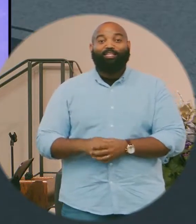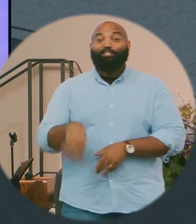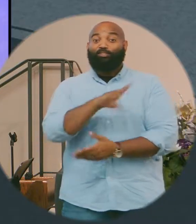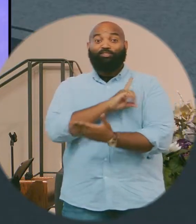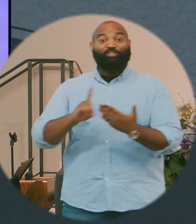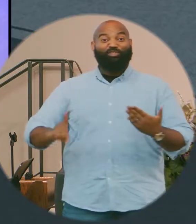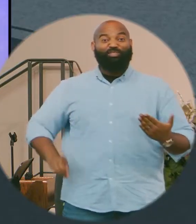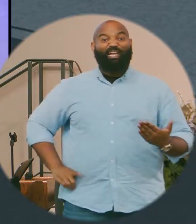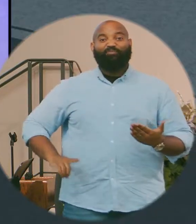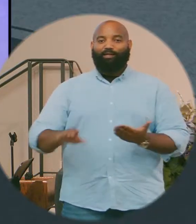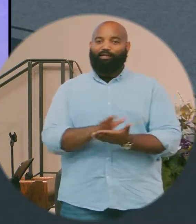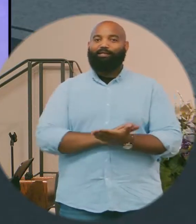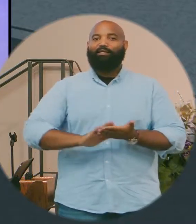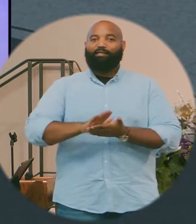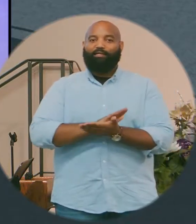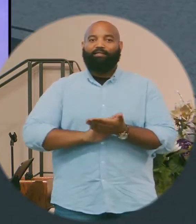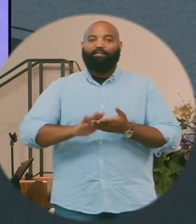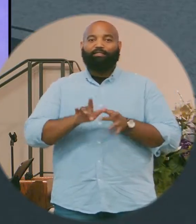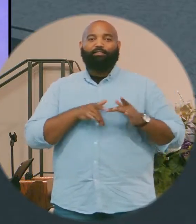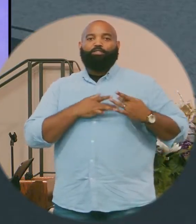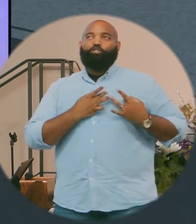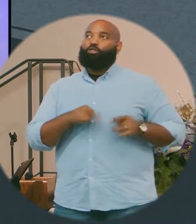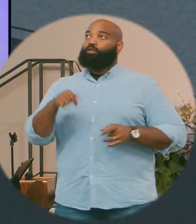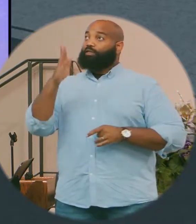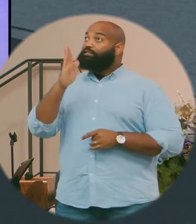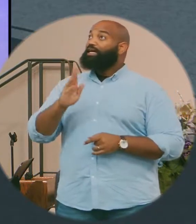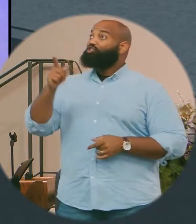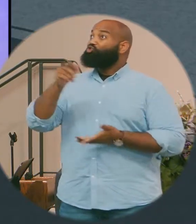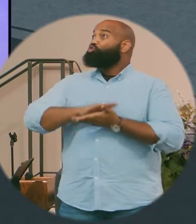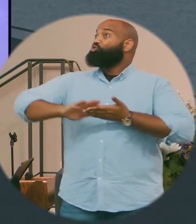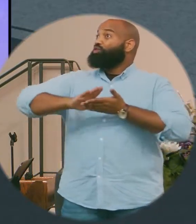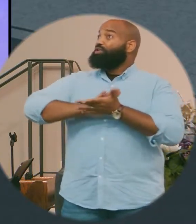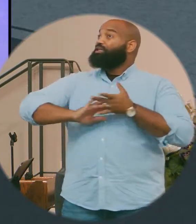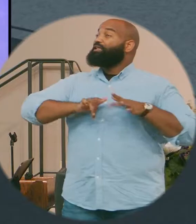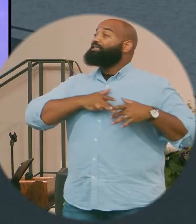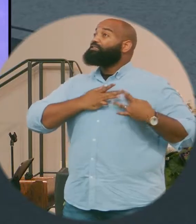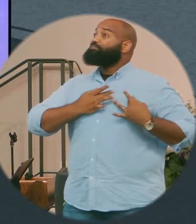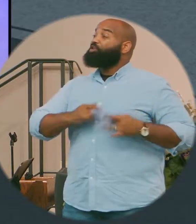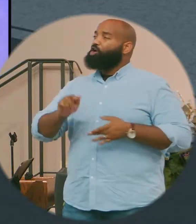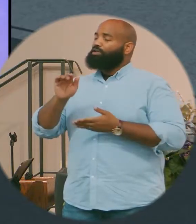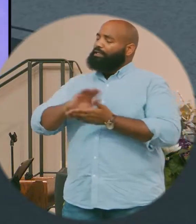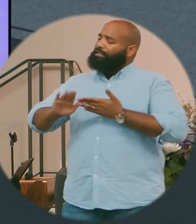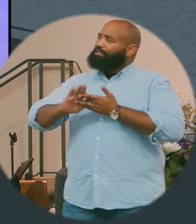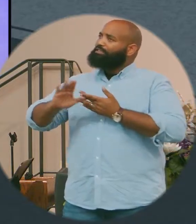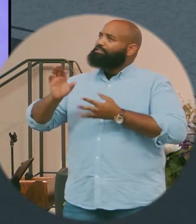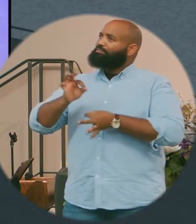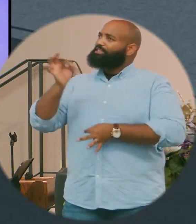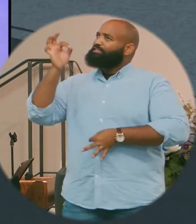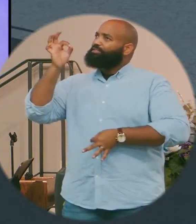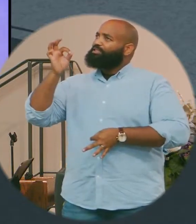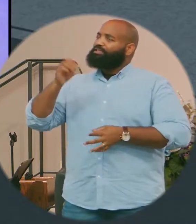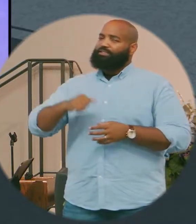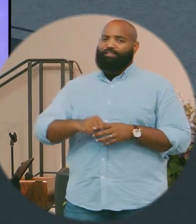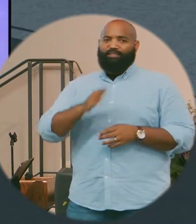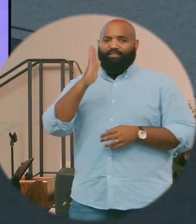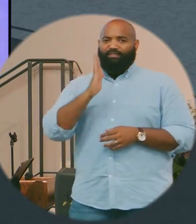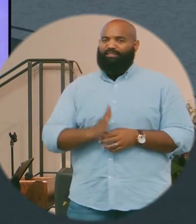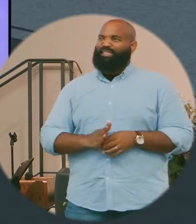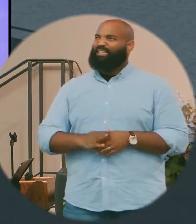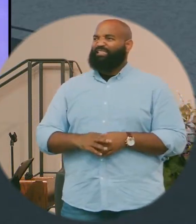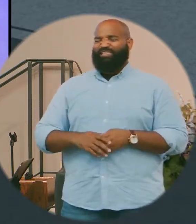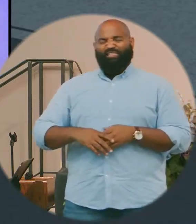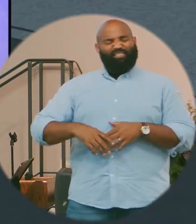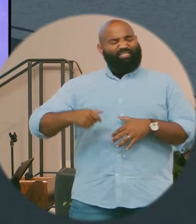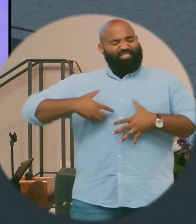inward cleansing. And he said, purge me with hyssop. Actually, that purge, he was saying, beat it out of me, Lord.